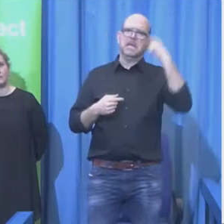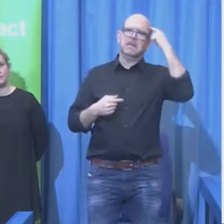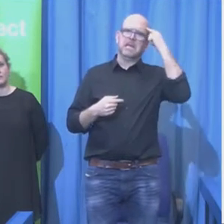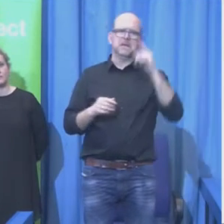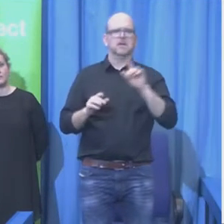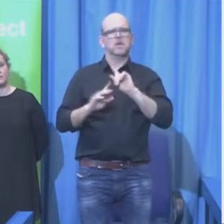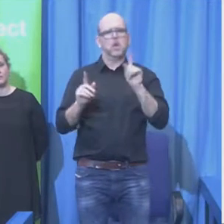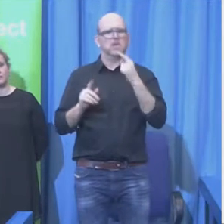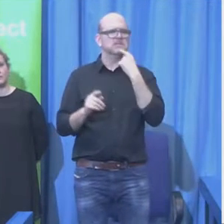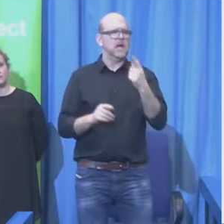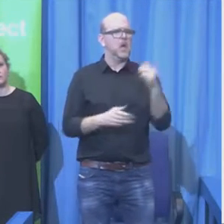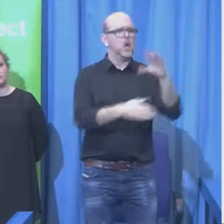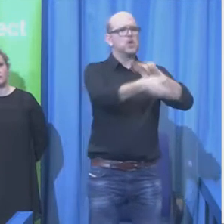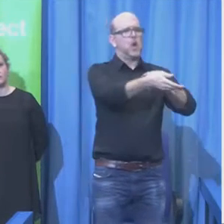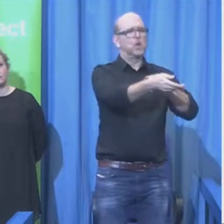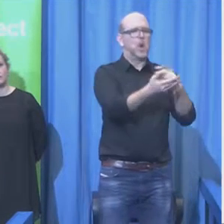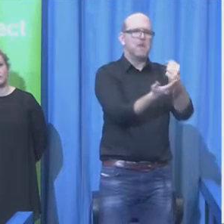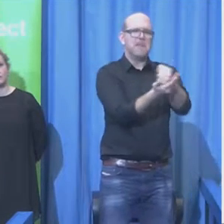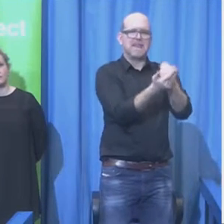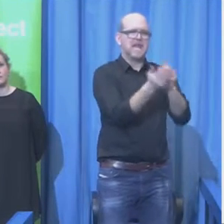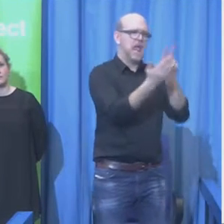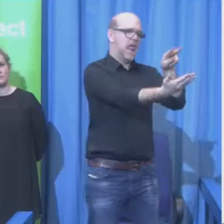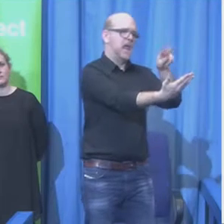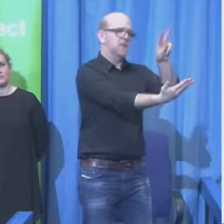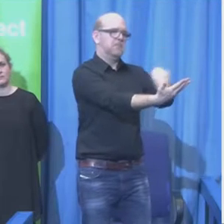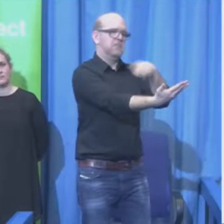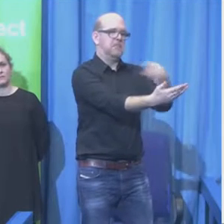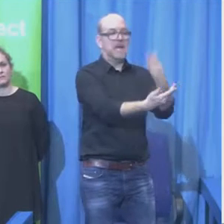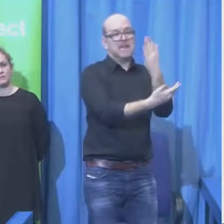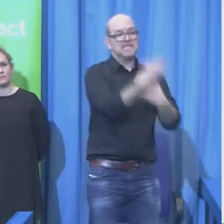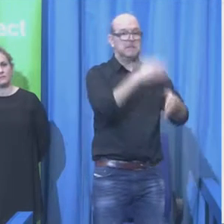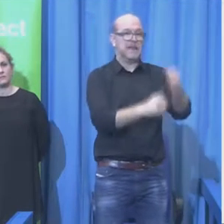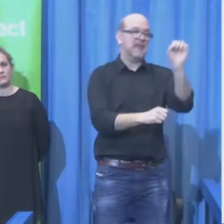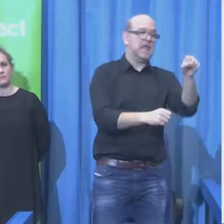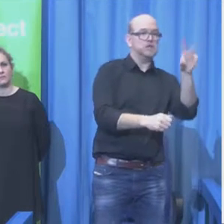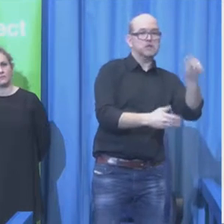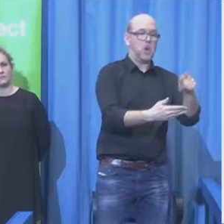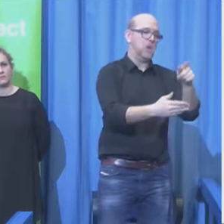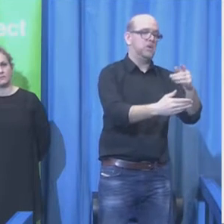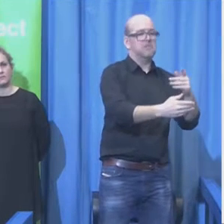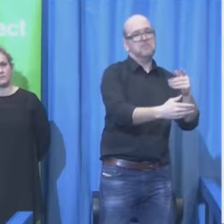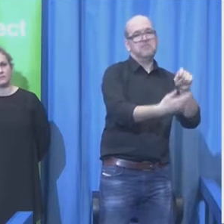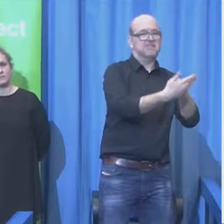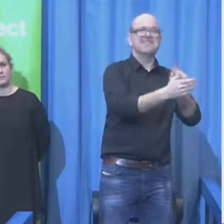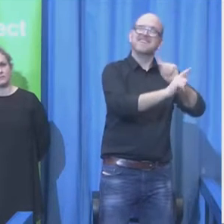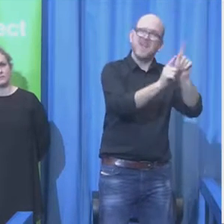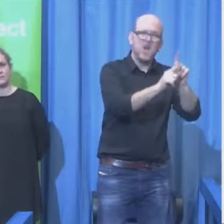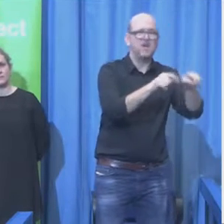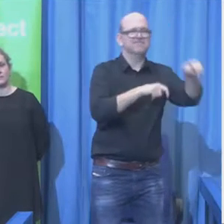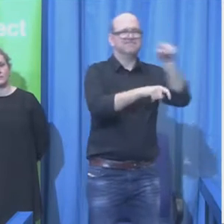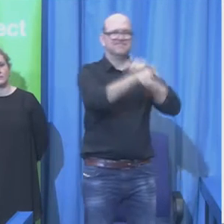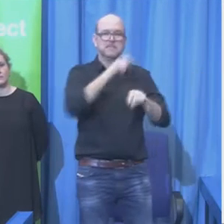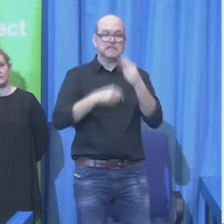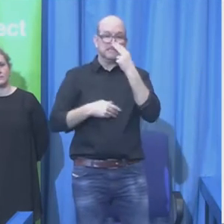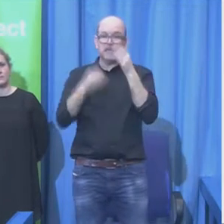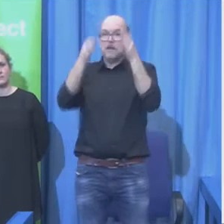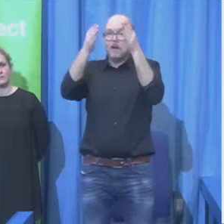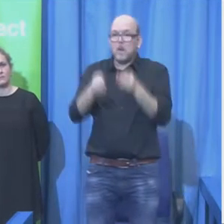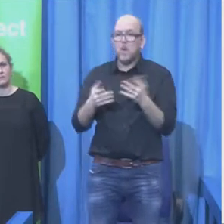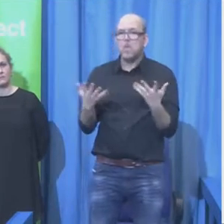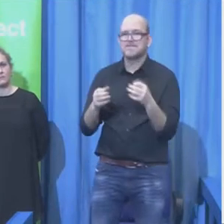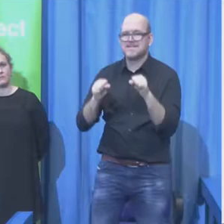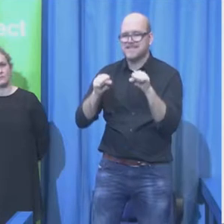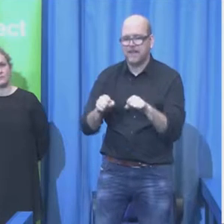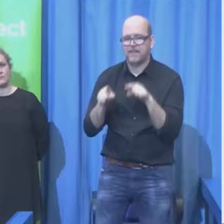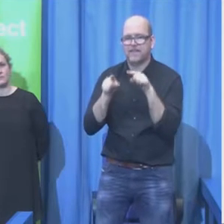So from once this new law comes into effect, it will be a rights-based approach. We have an equal opportunity